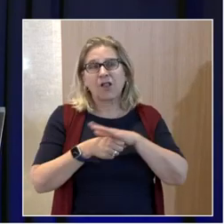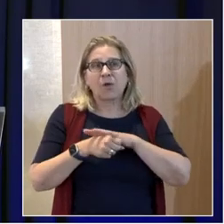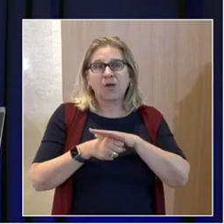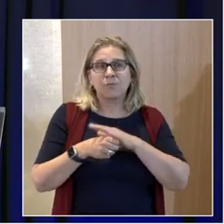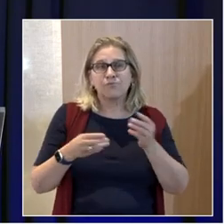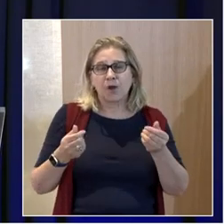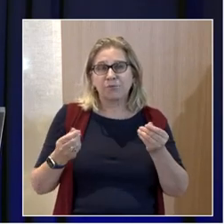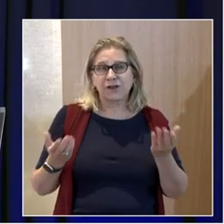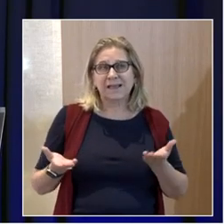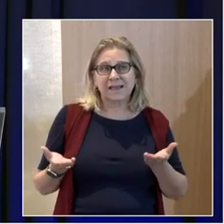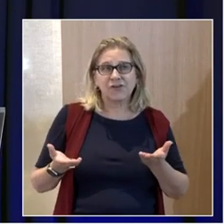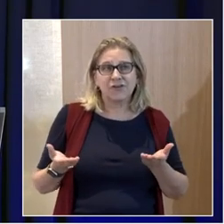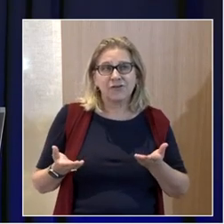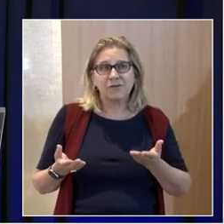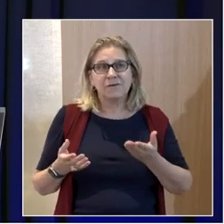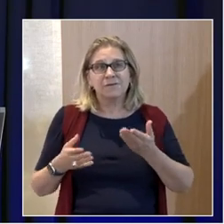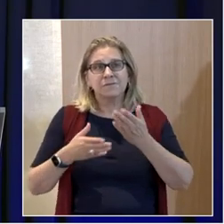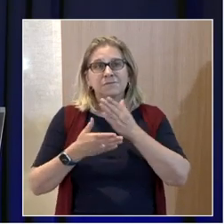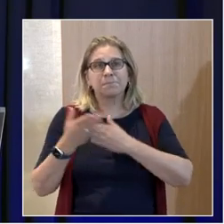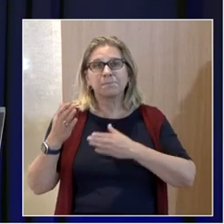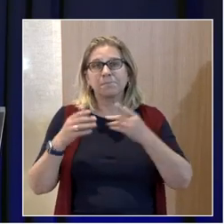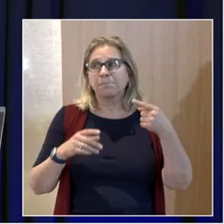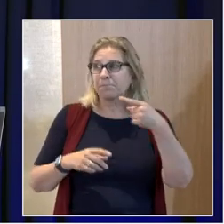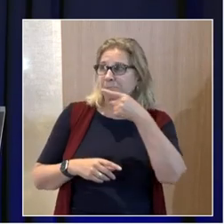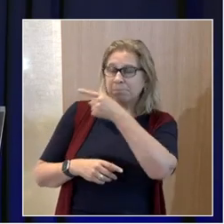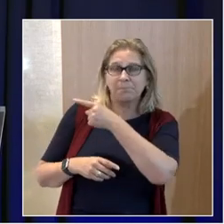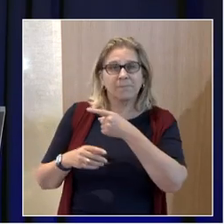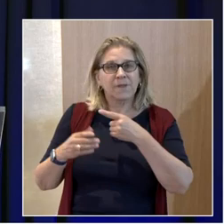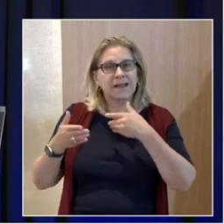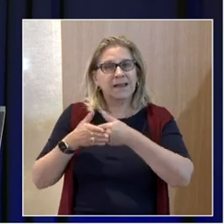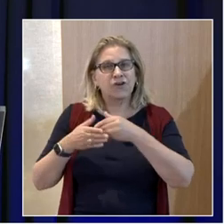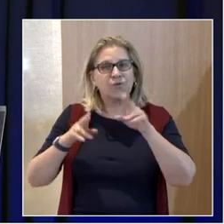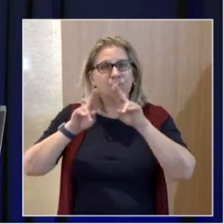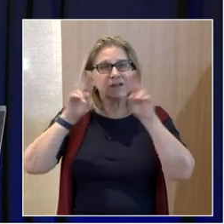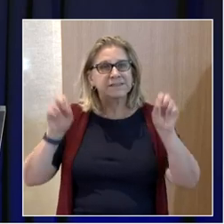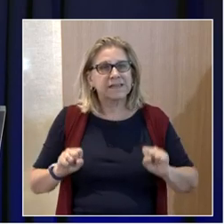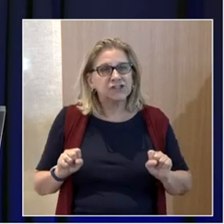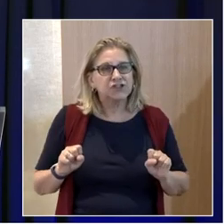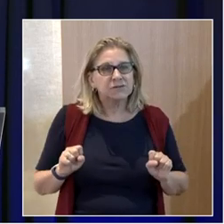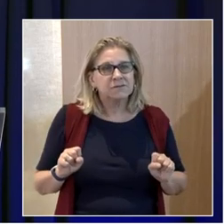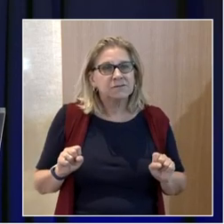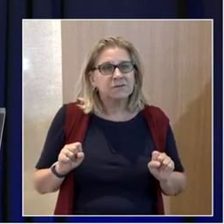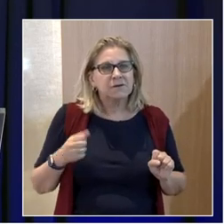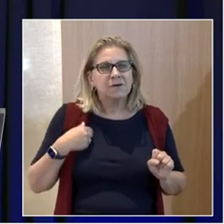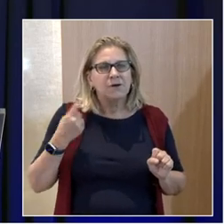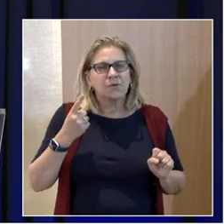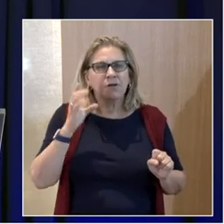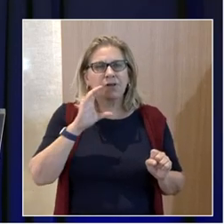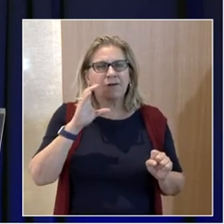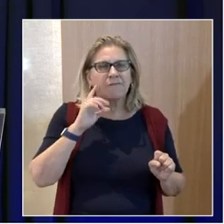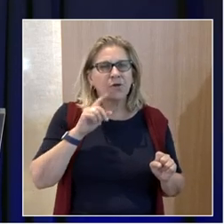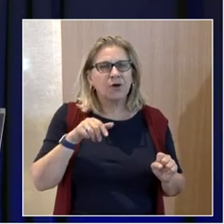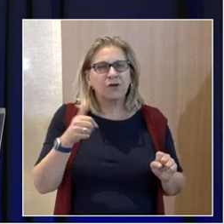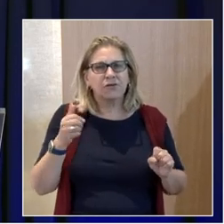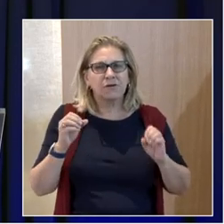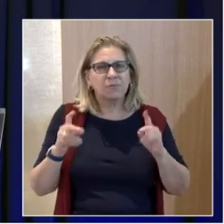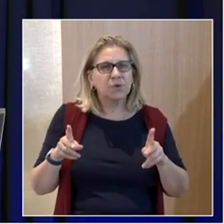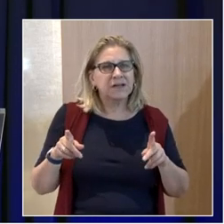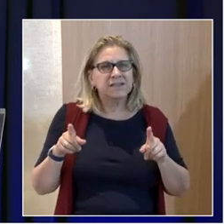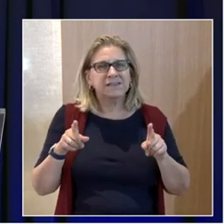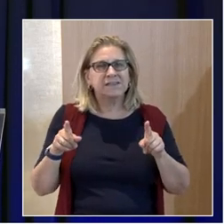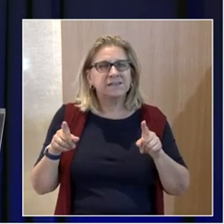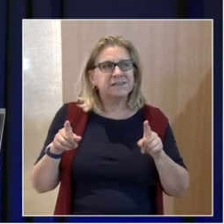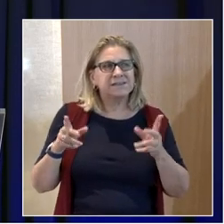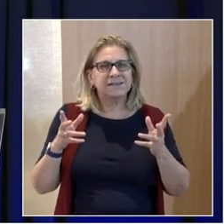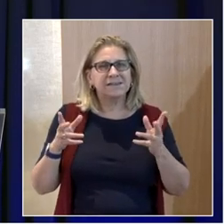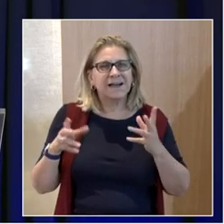near Union Station, and we're constantly looking for other opportunities to add